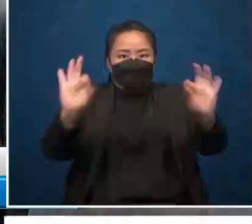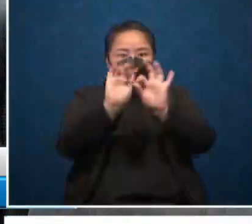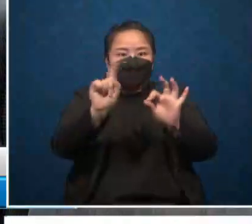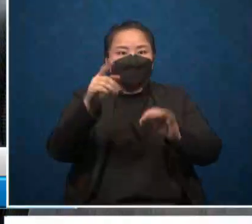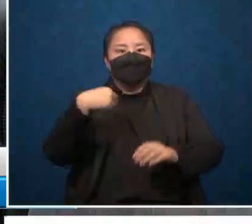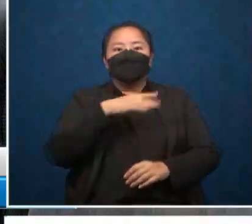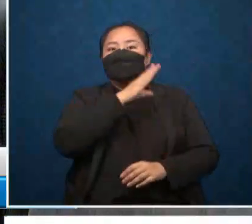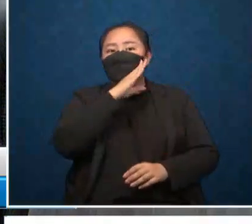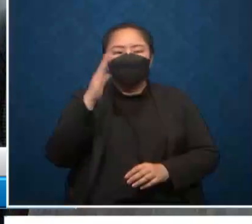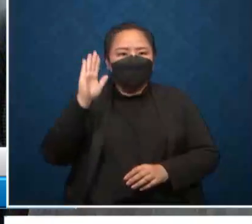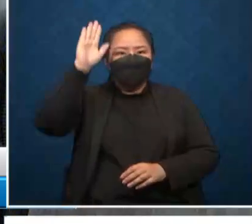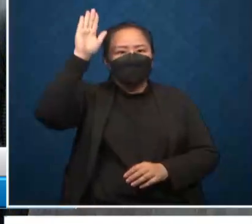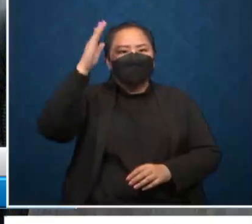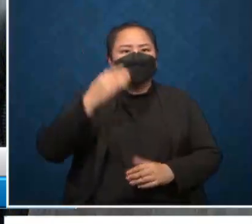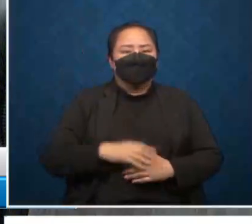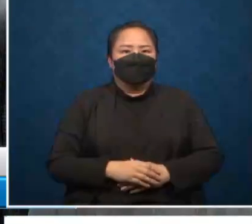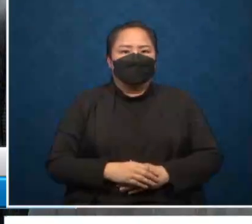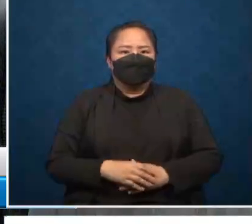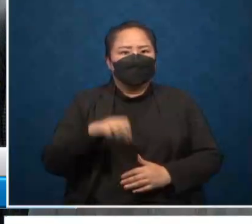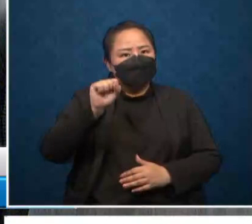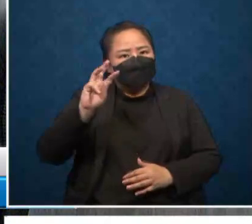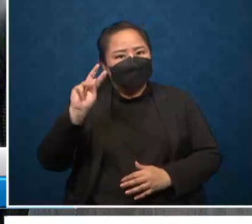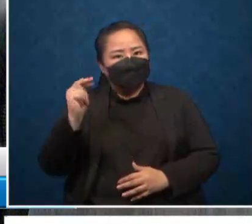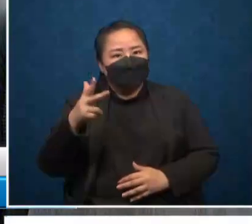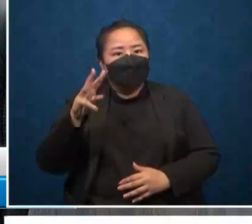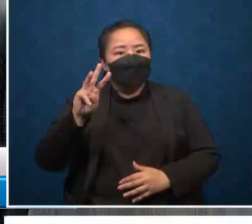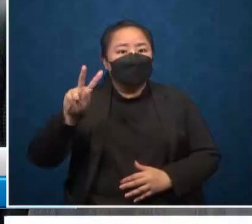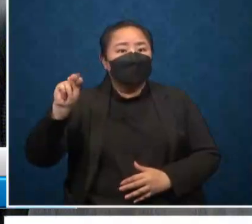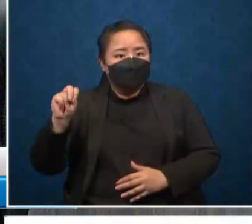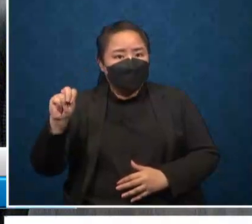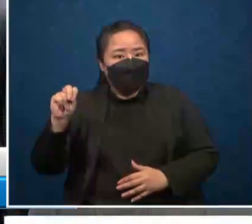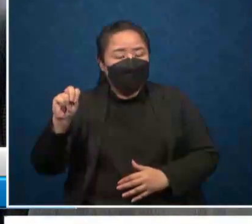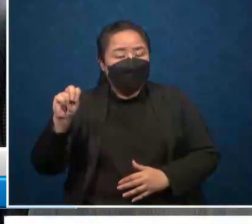sign of sign, a sign of sign,